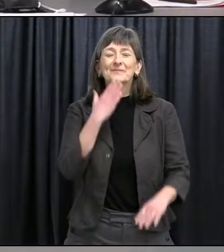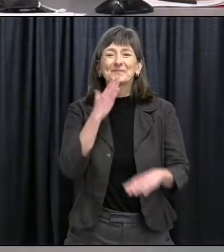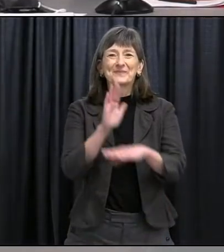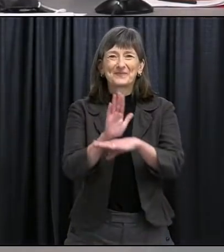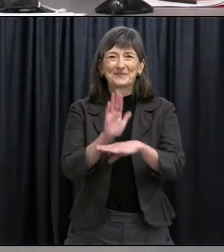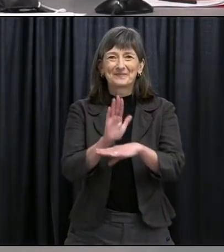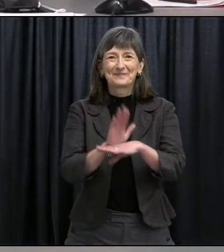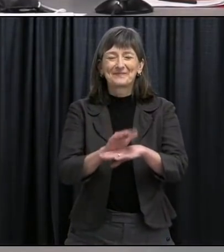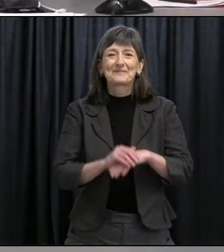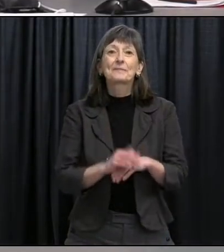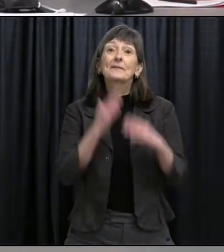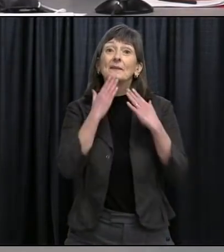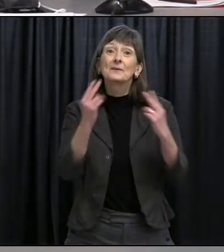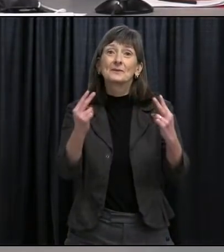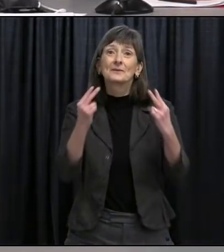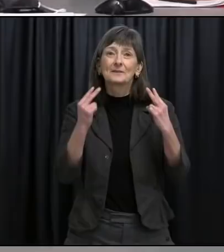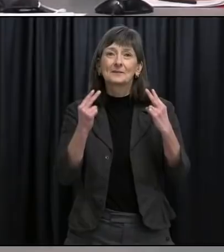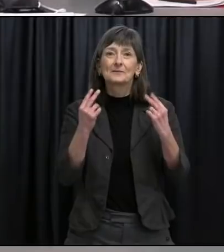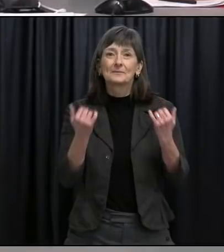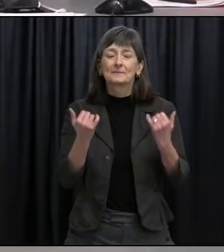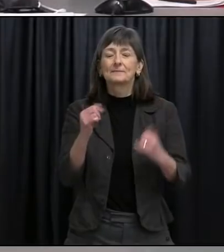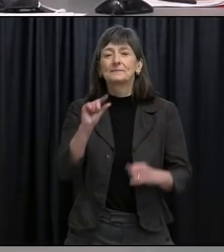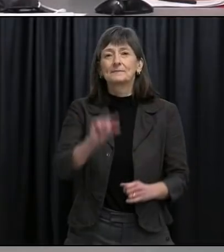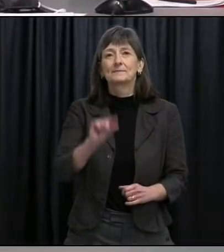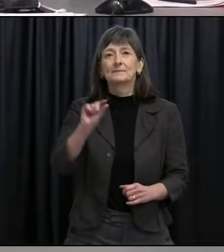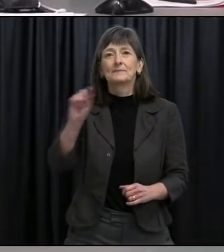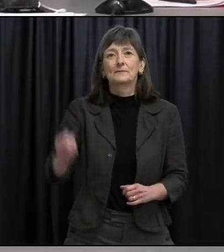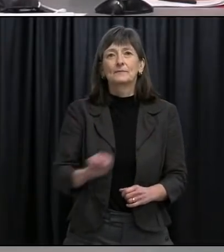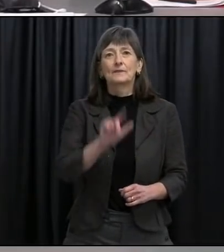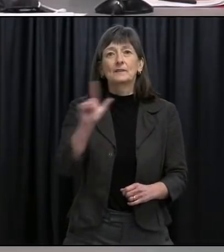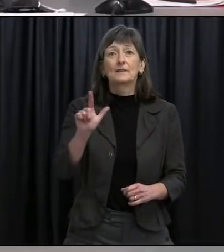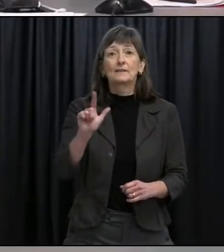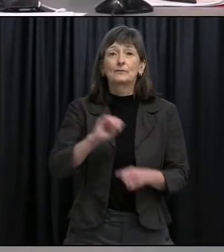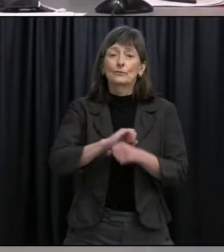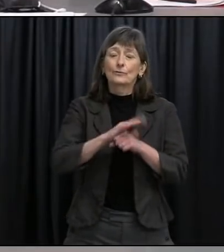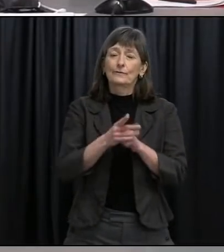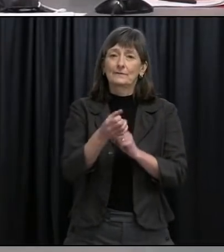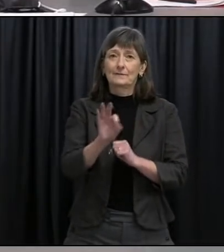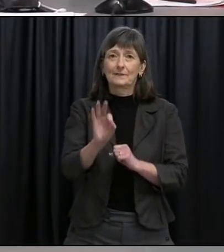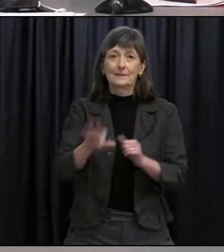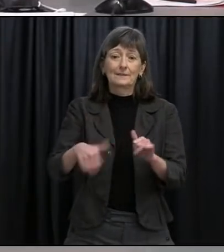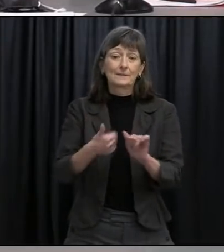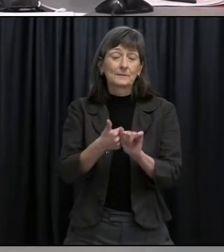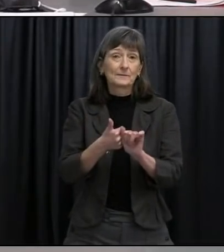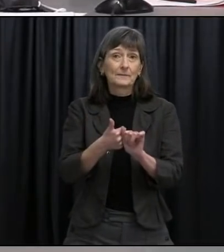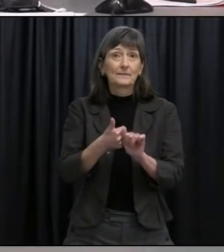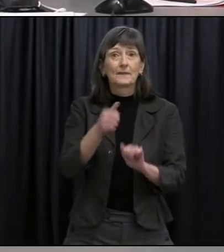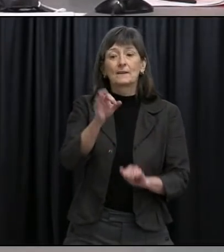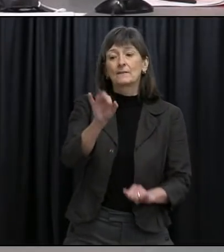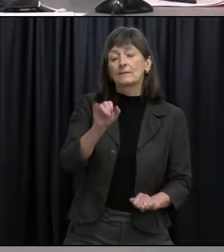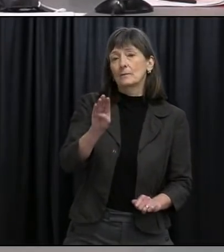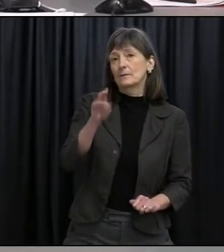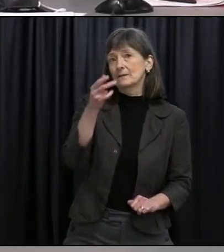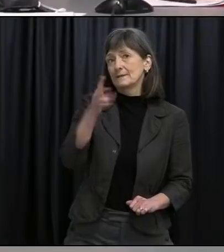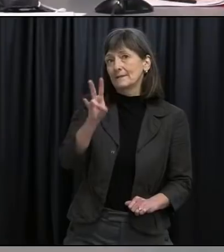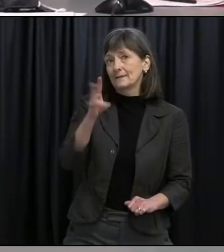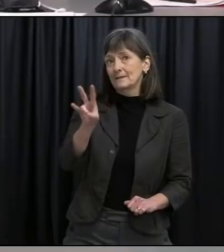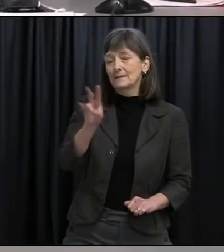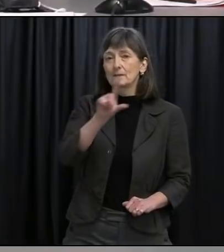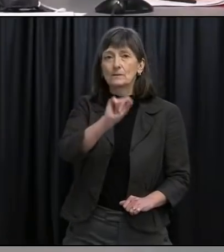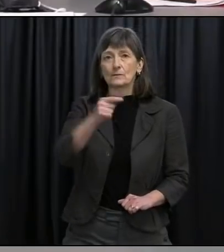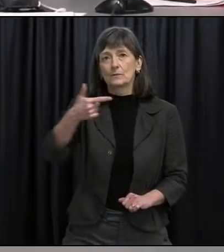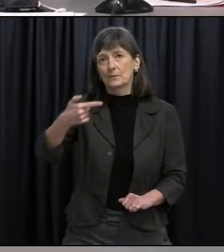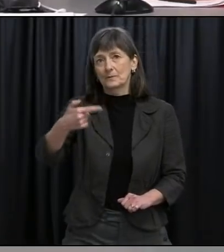Good afternoon, everyone. Thank you for joining us for the Government of Newfoundland and Labrador's COVID-19 update for today, February 17th,